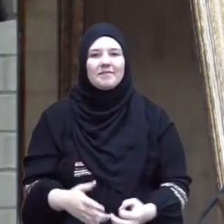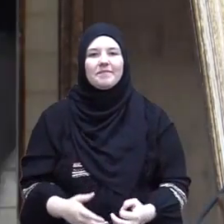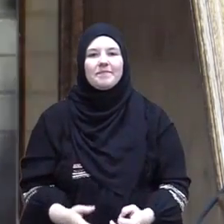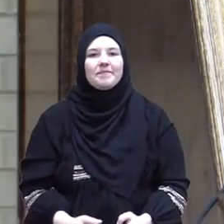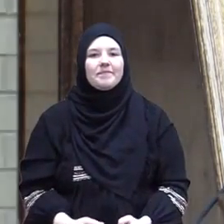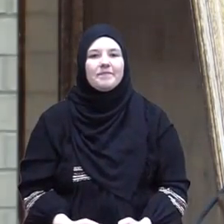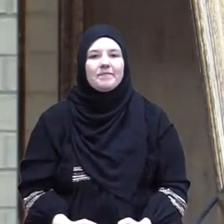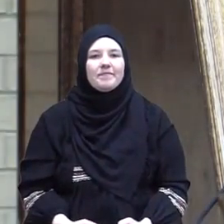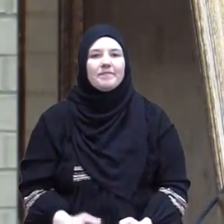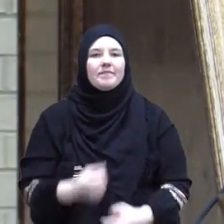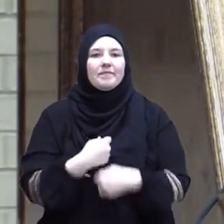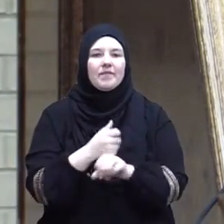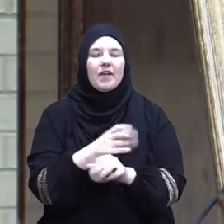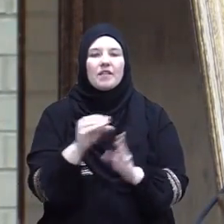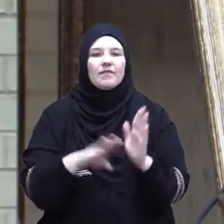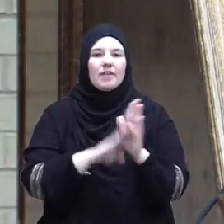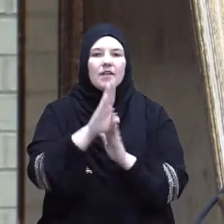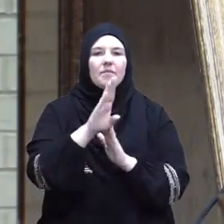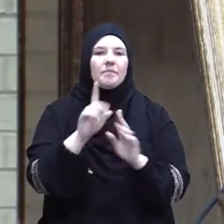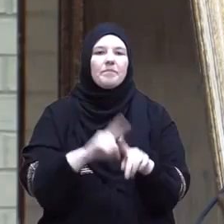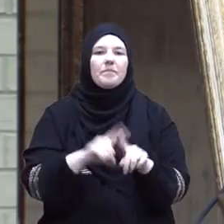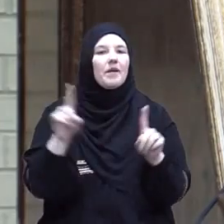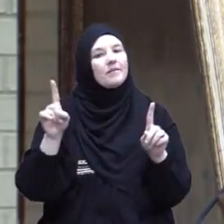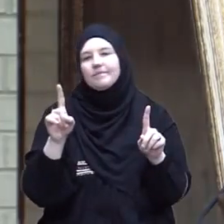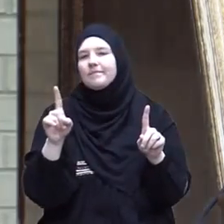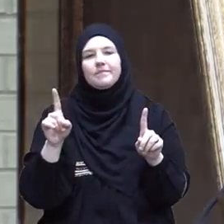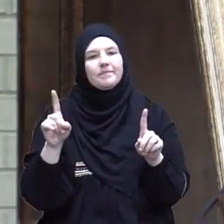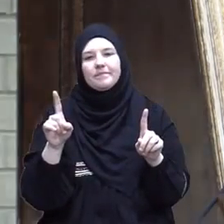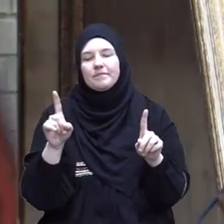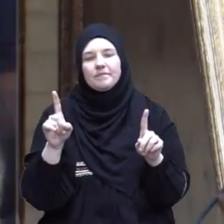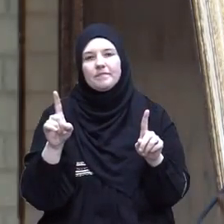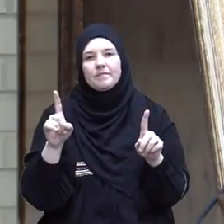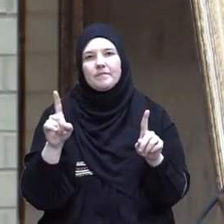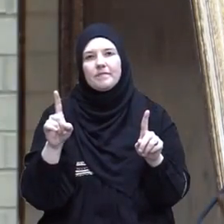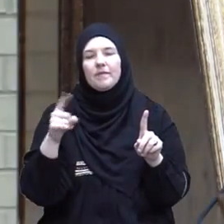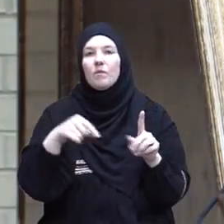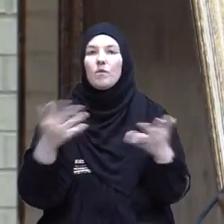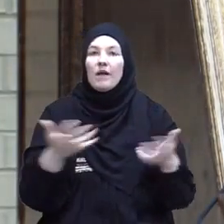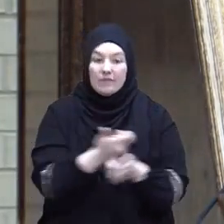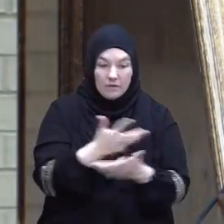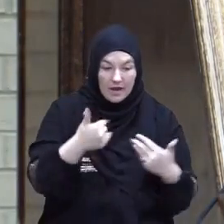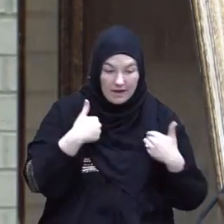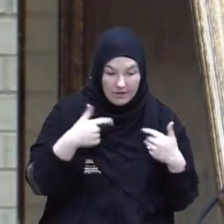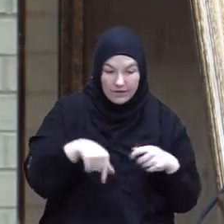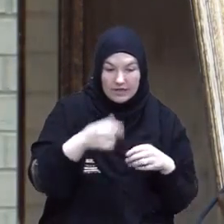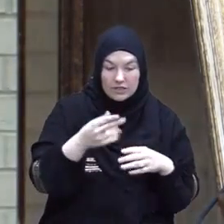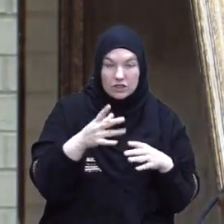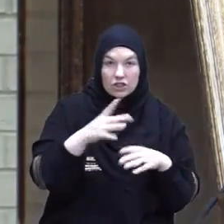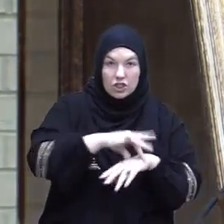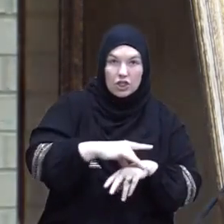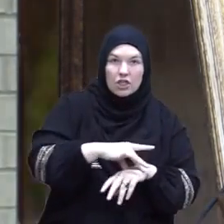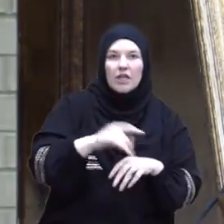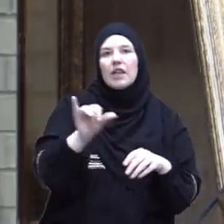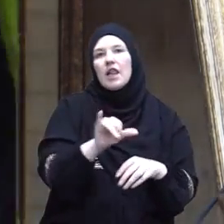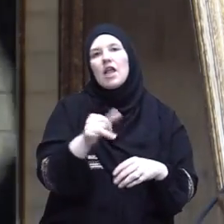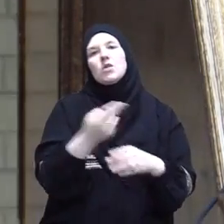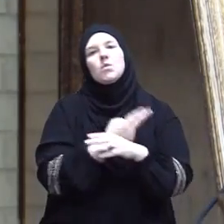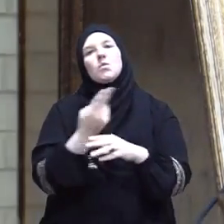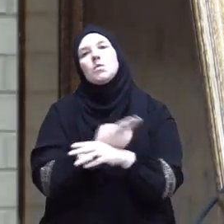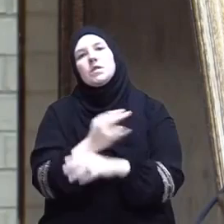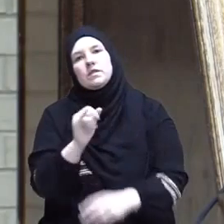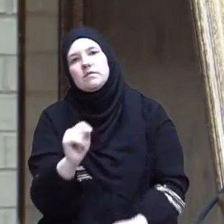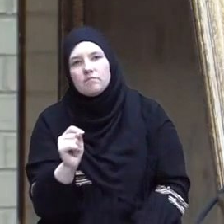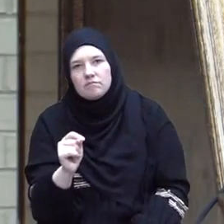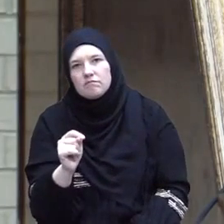and manufacture and develop. But all what we have in this earth is like utensils. You use